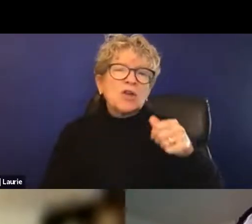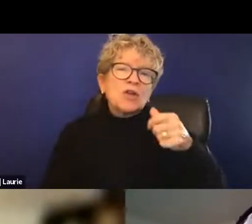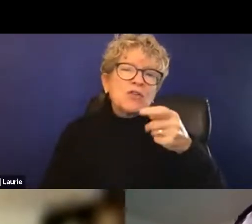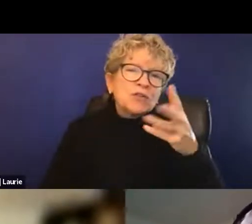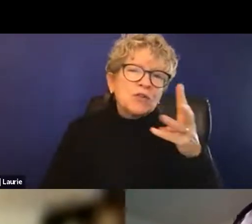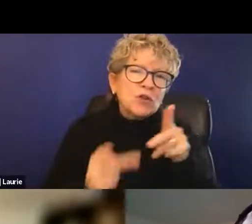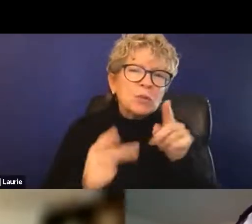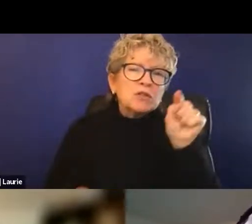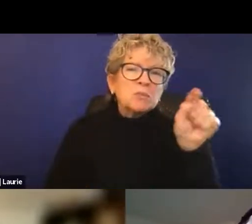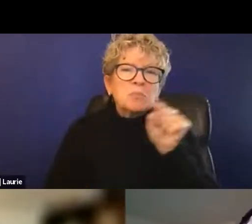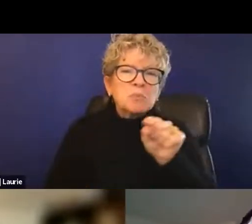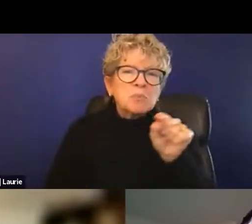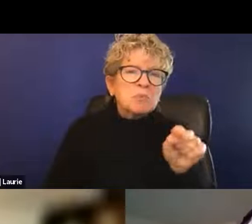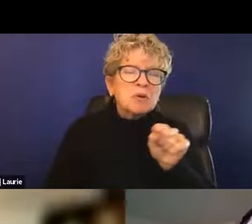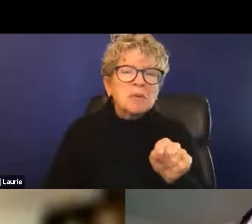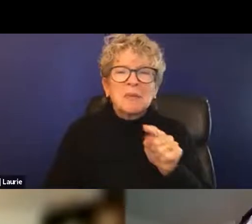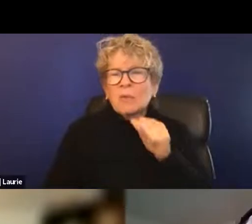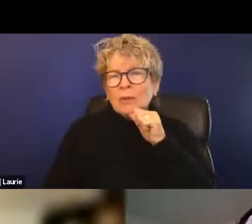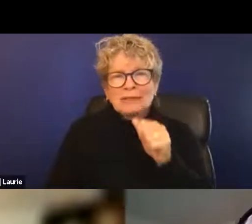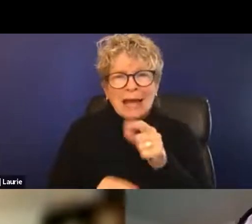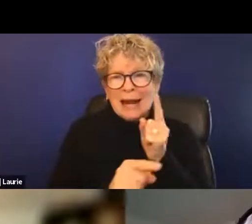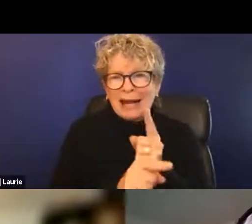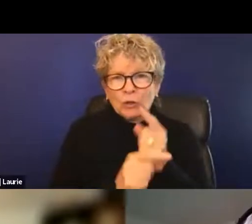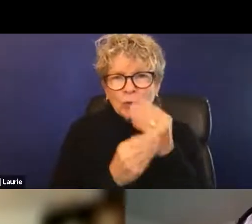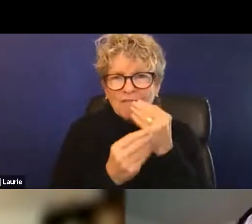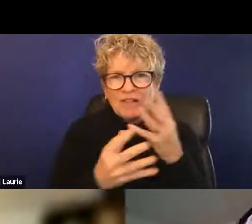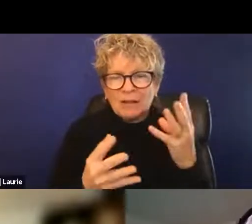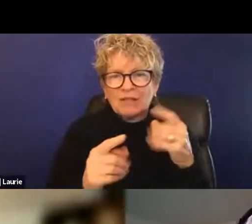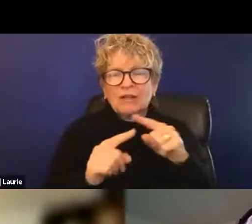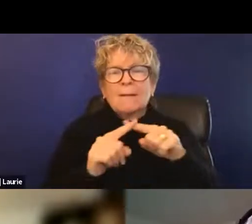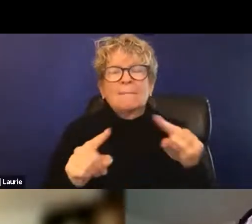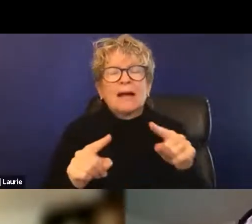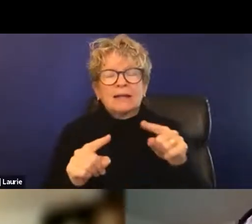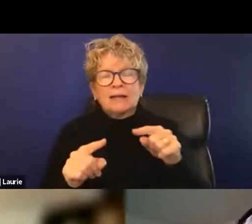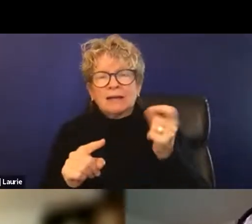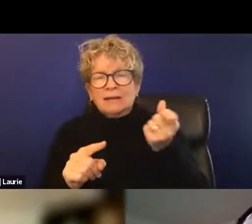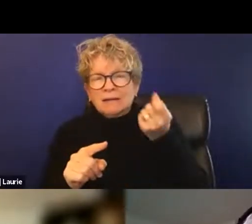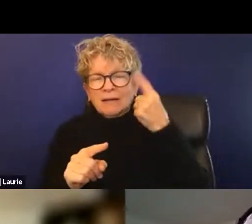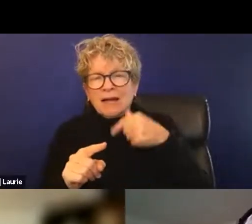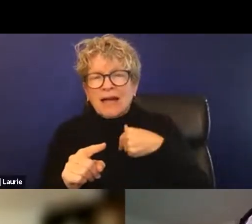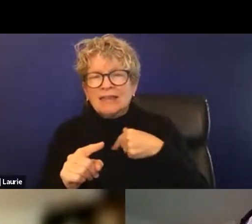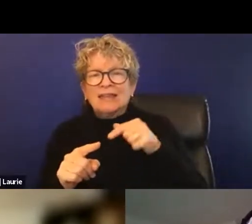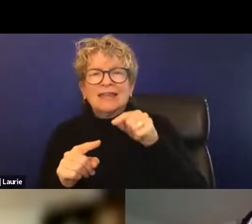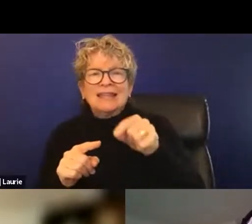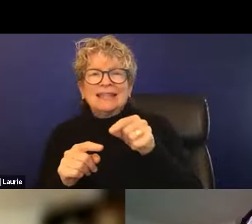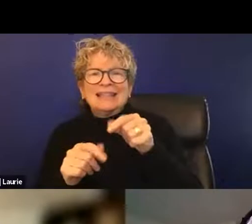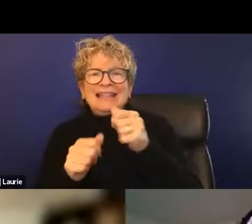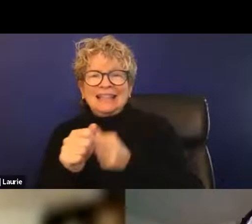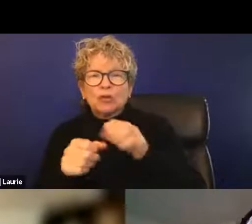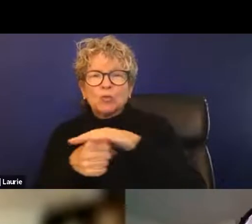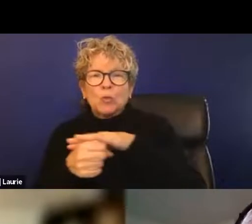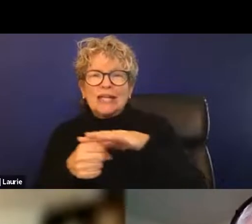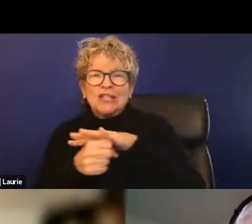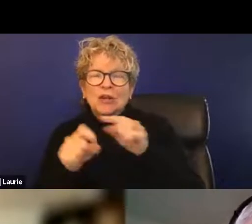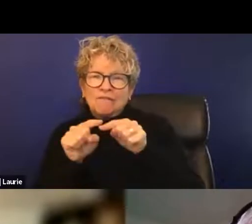so different from region to region that I think it would be hard to capture all those nuances. But for me, the big picture is a